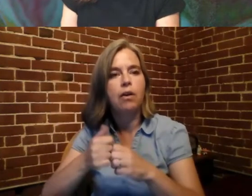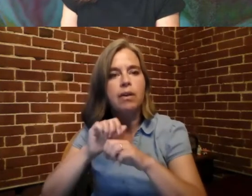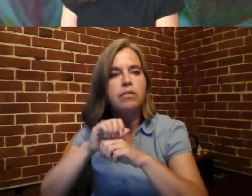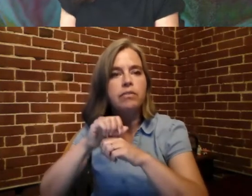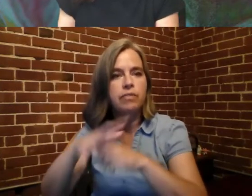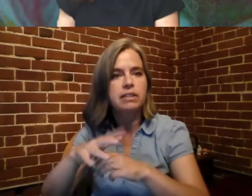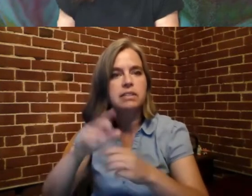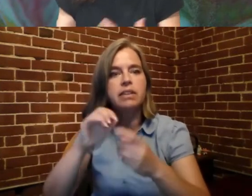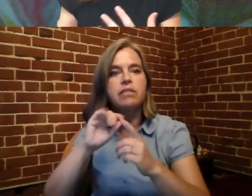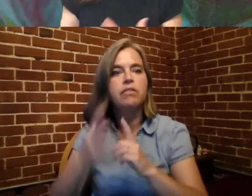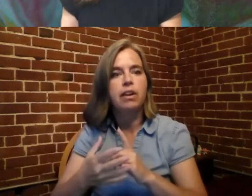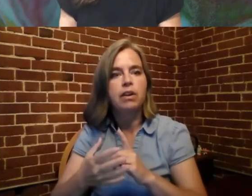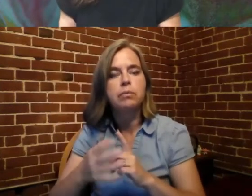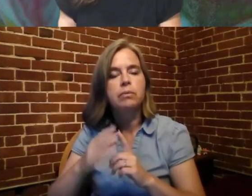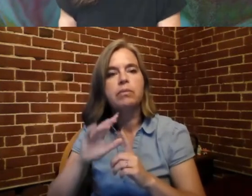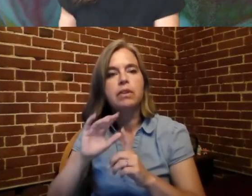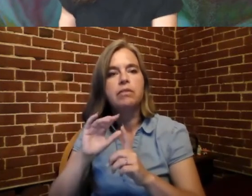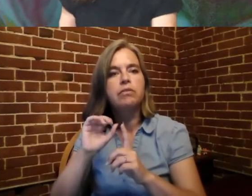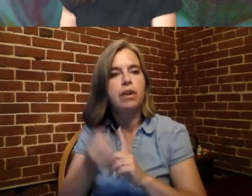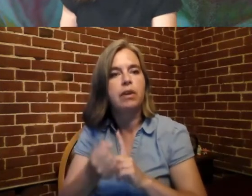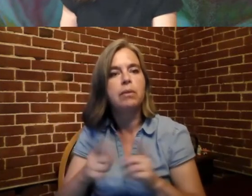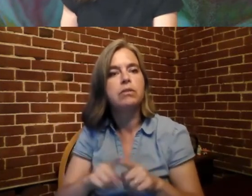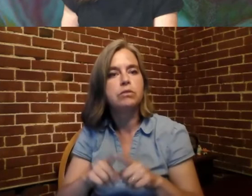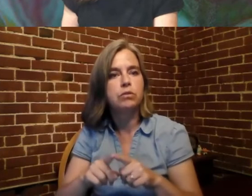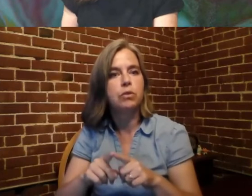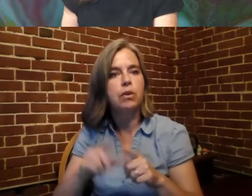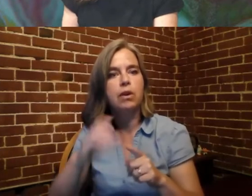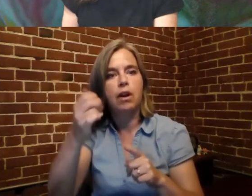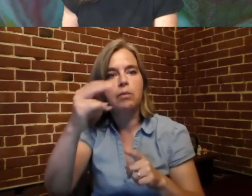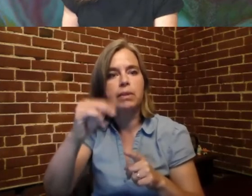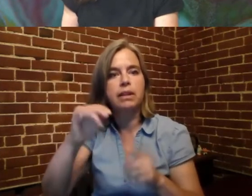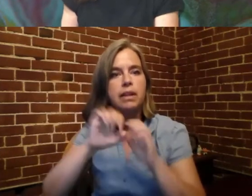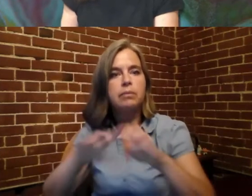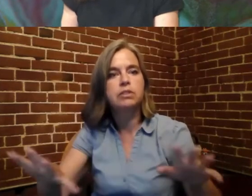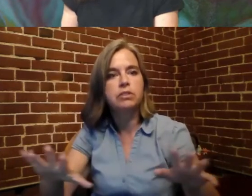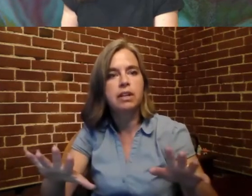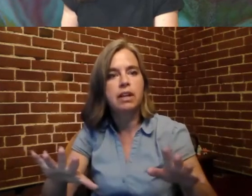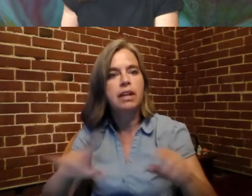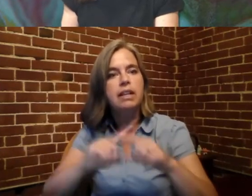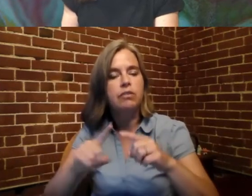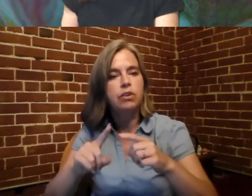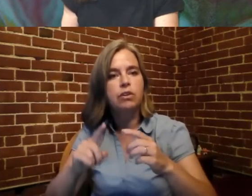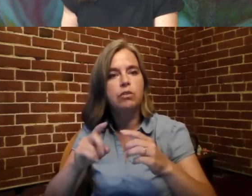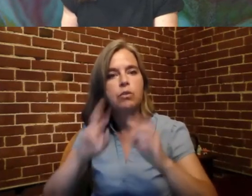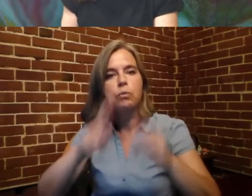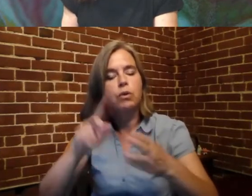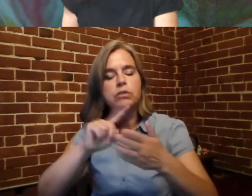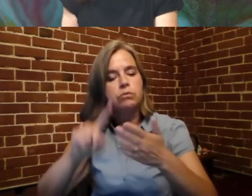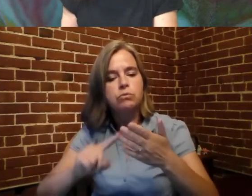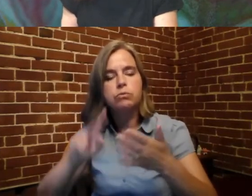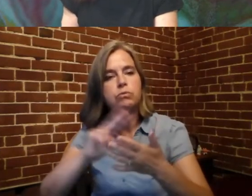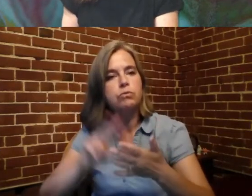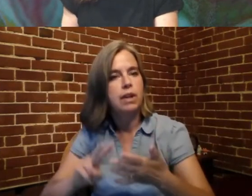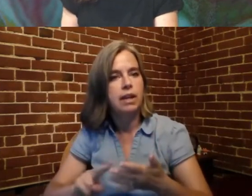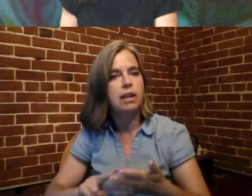that we read and skimmed through to inspire the animation. But it's not one, I wouldn't